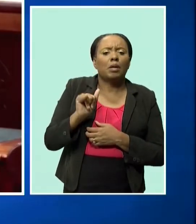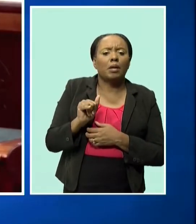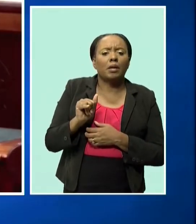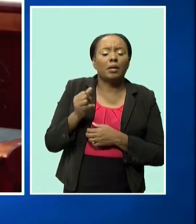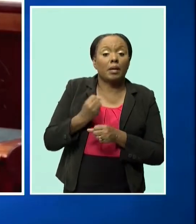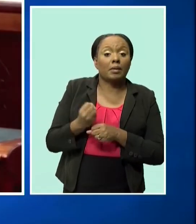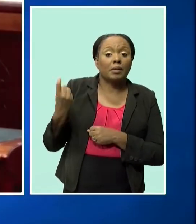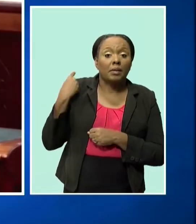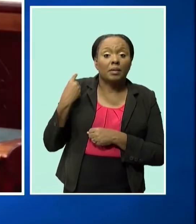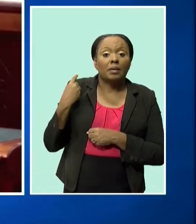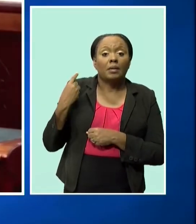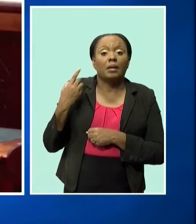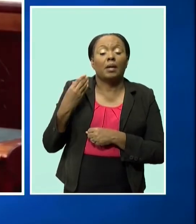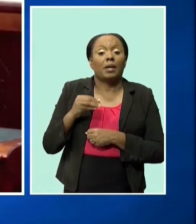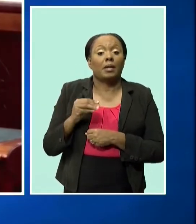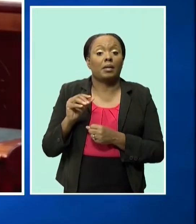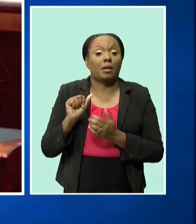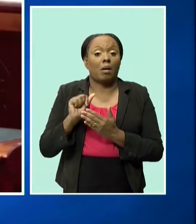August 2022,